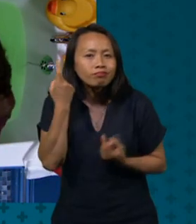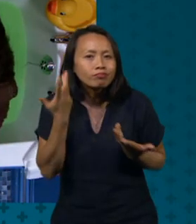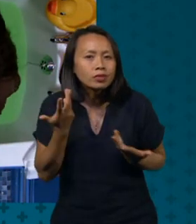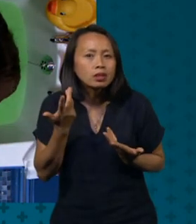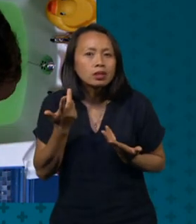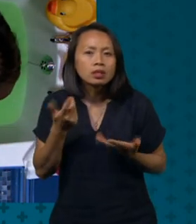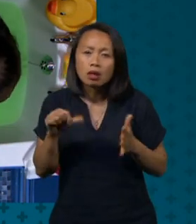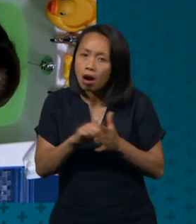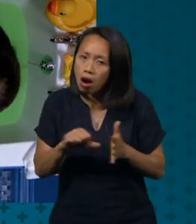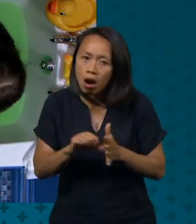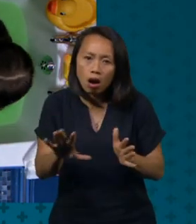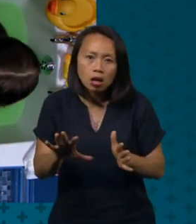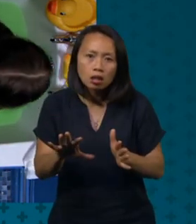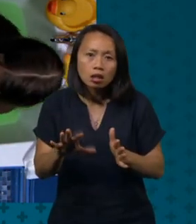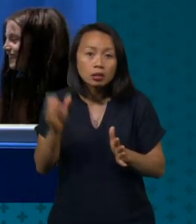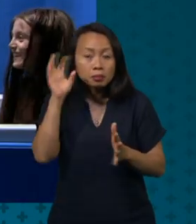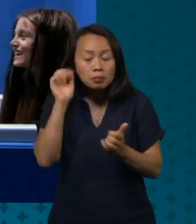give up hope that things can get better.